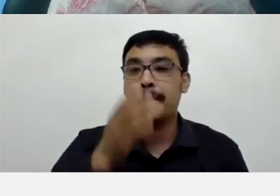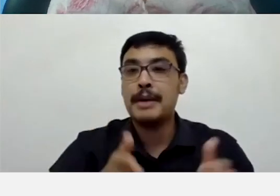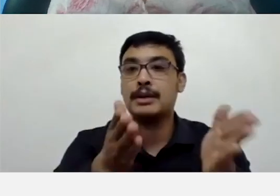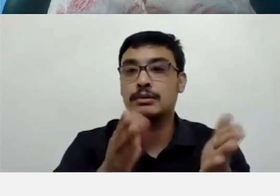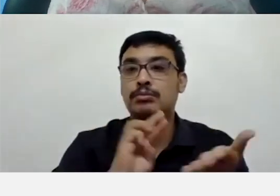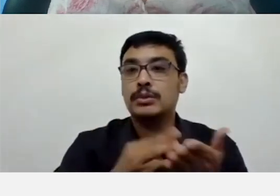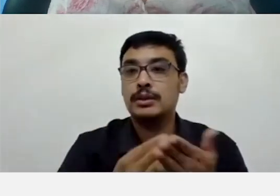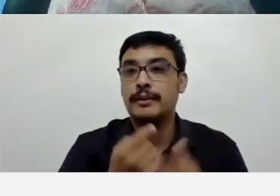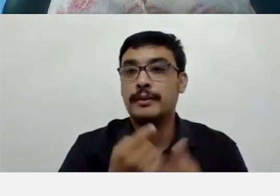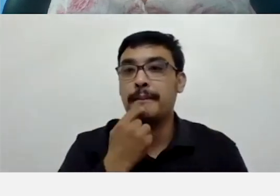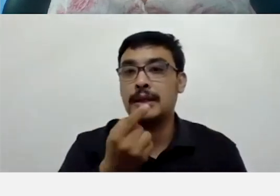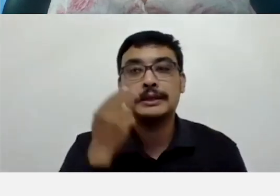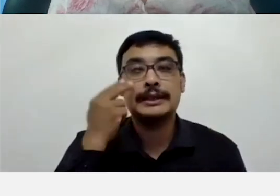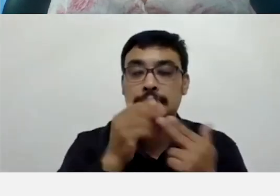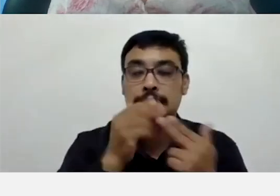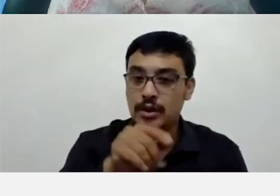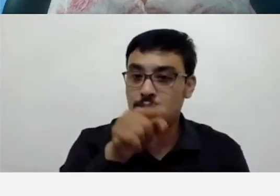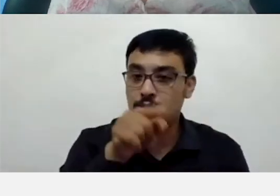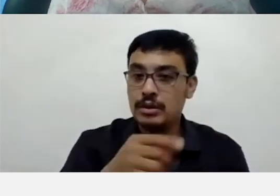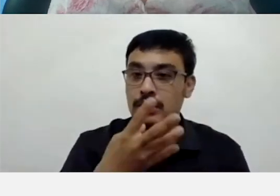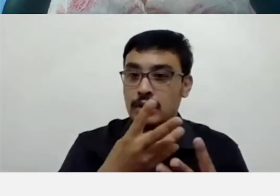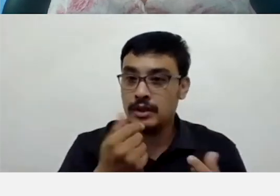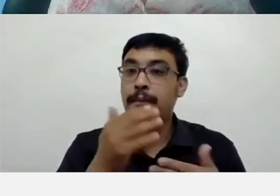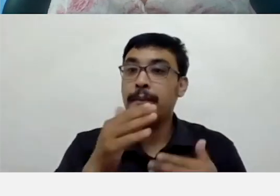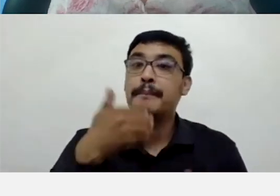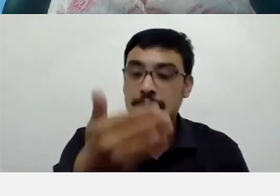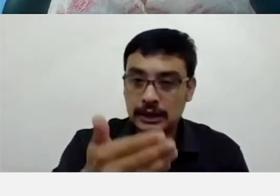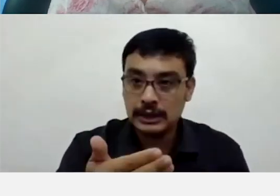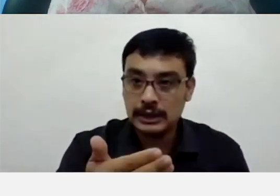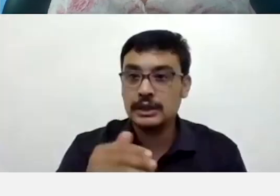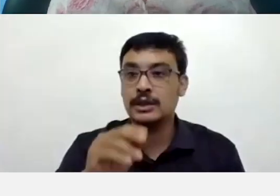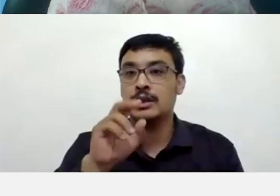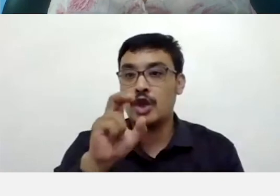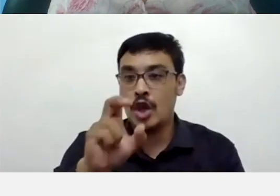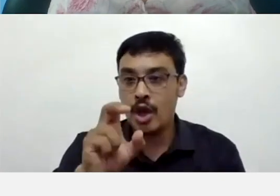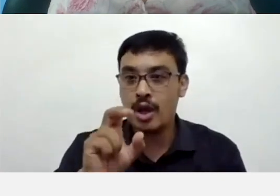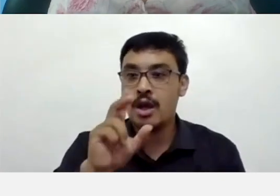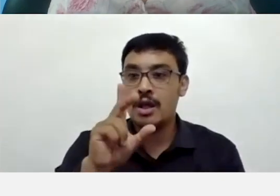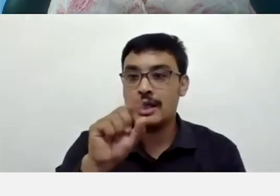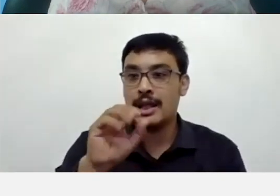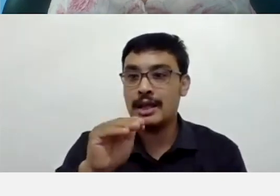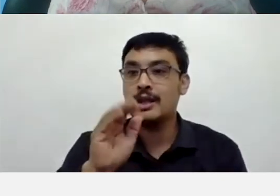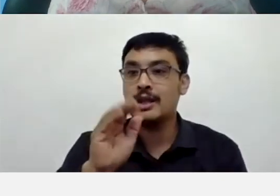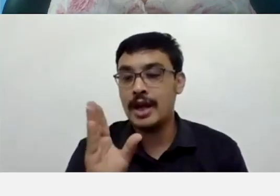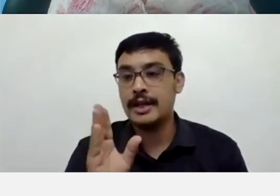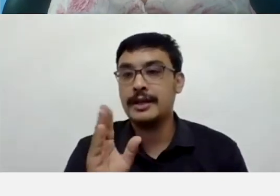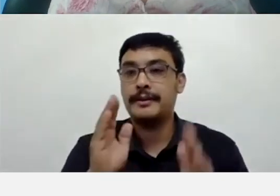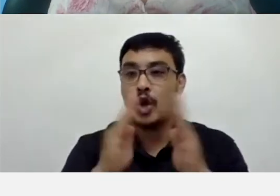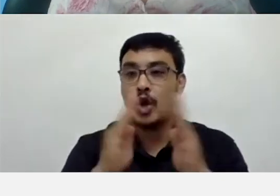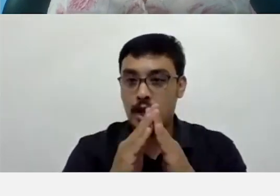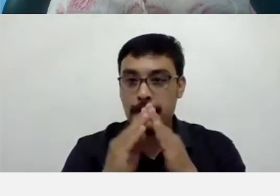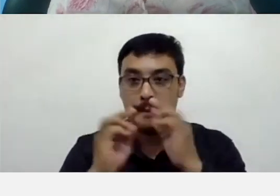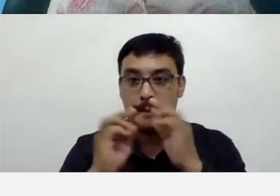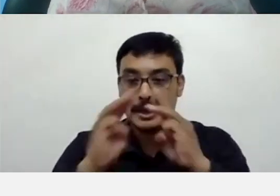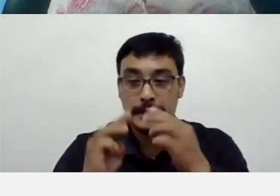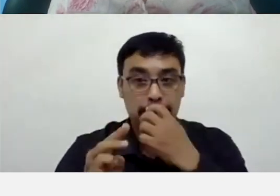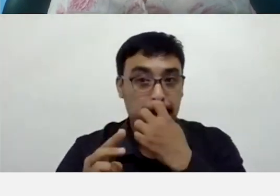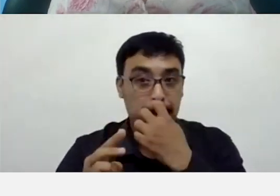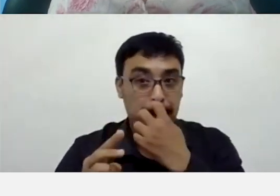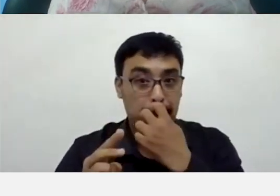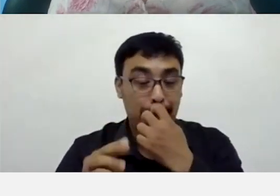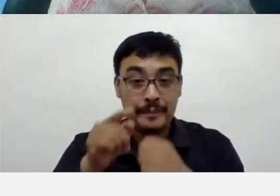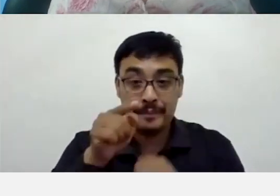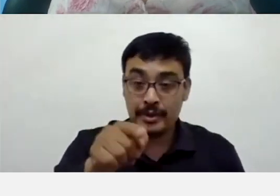this, we will finally get to Dattatreya Square. Here is a picture of Dattatreya Square, and